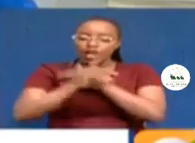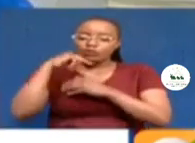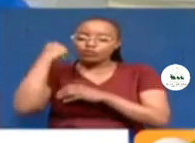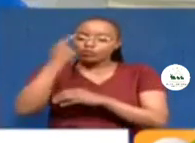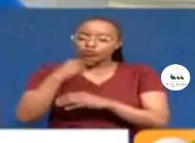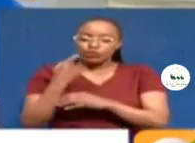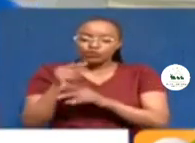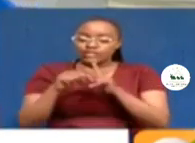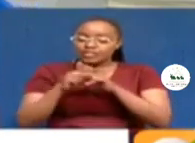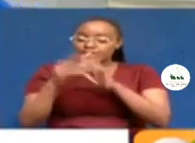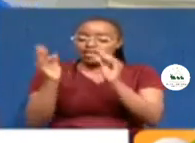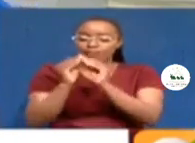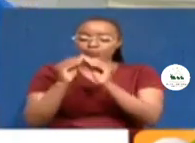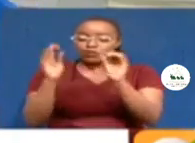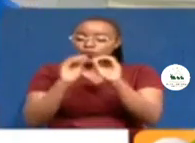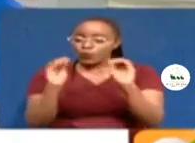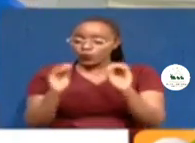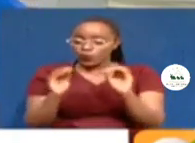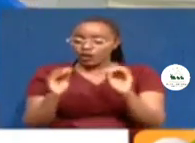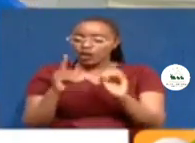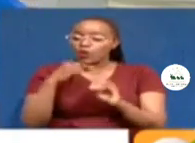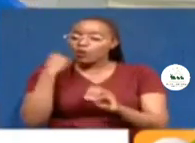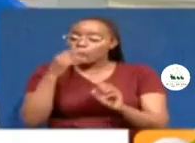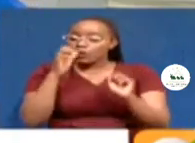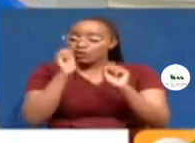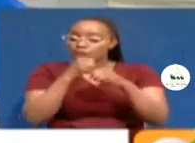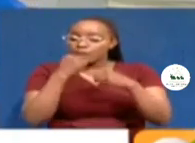not begin a meeting, who will not